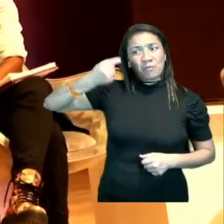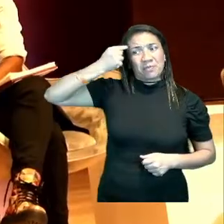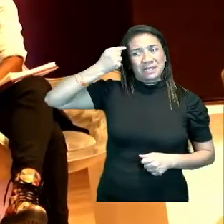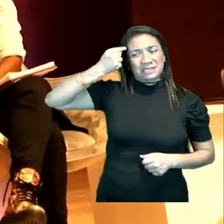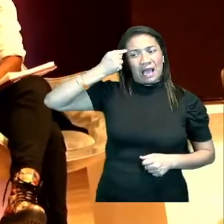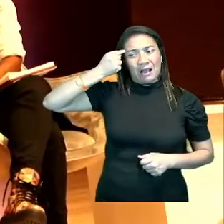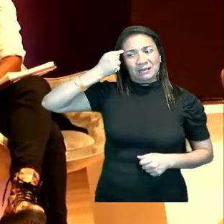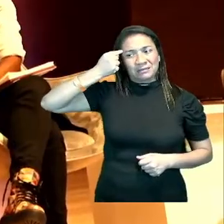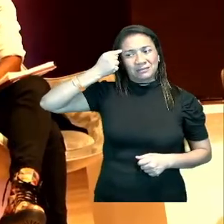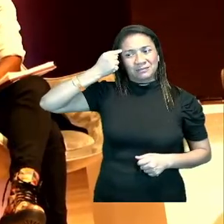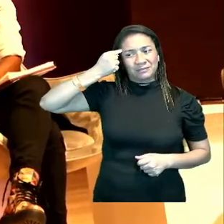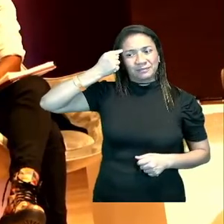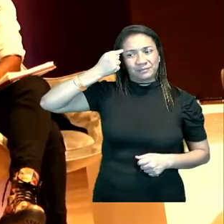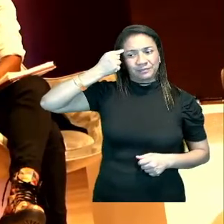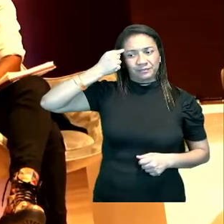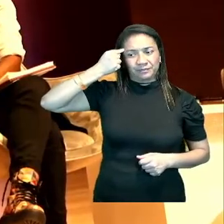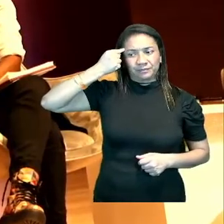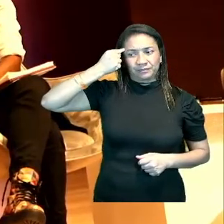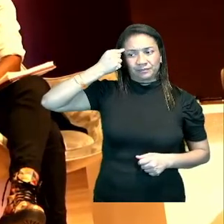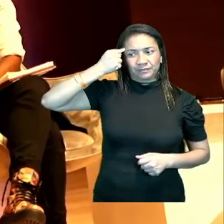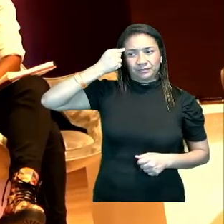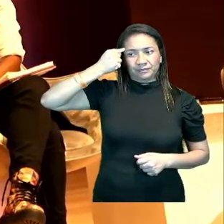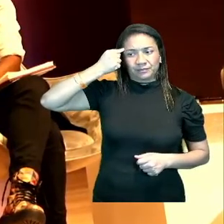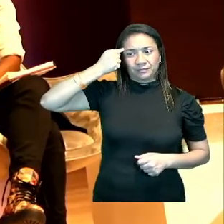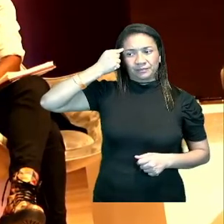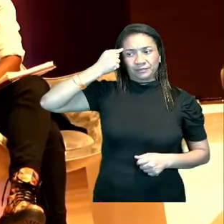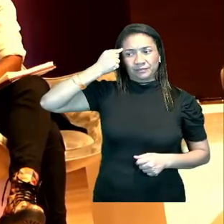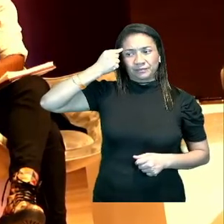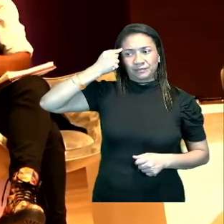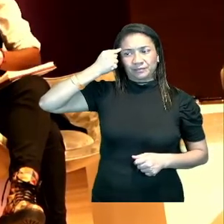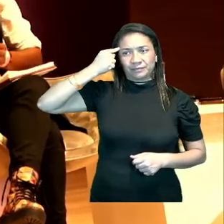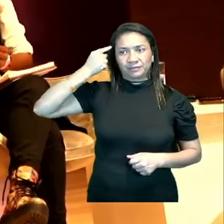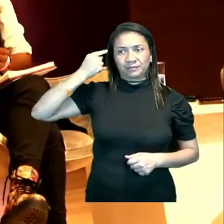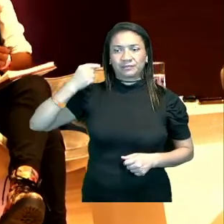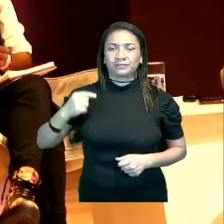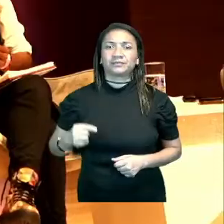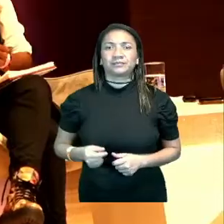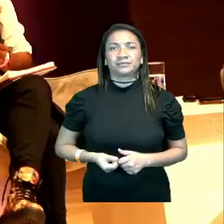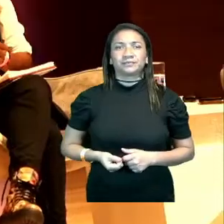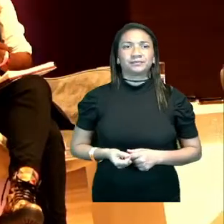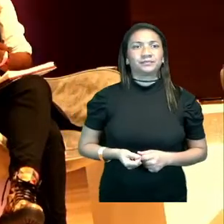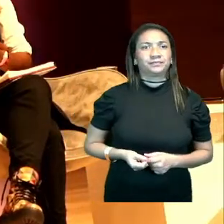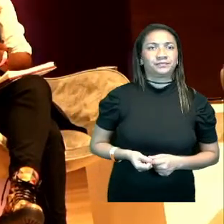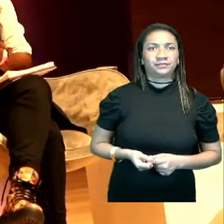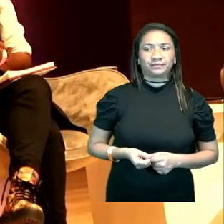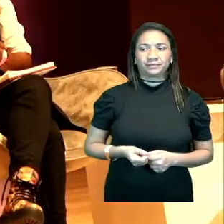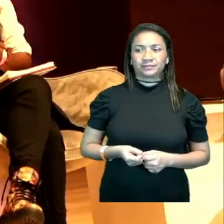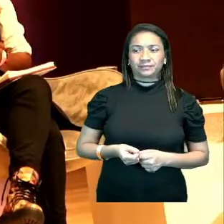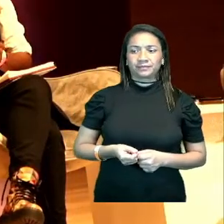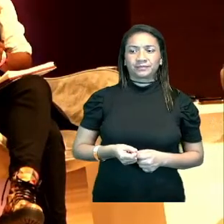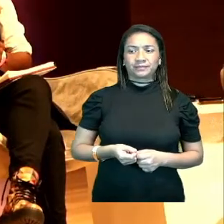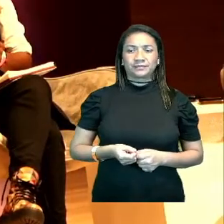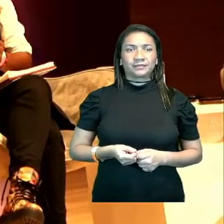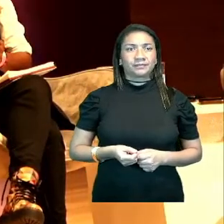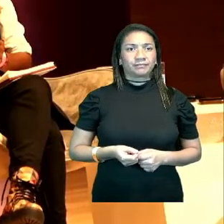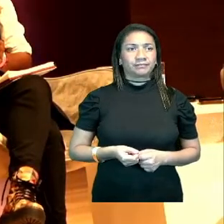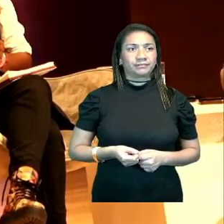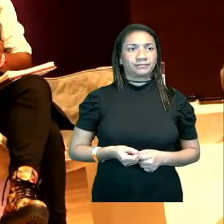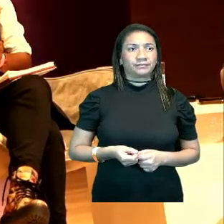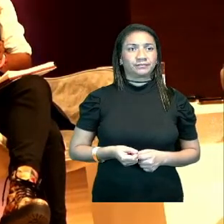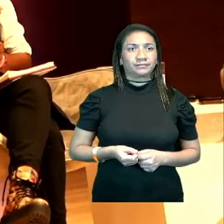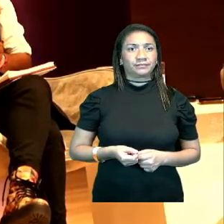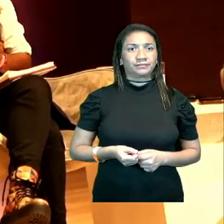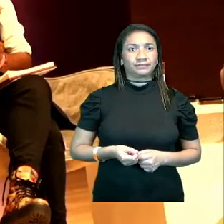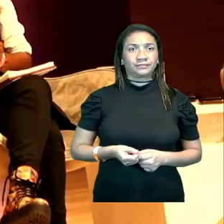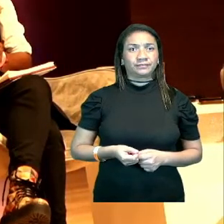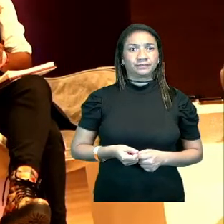I started creating when I was little, and I did not have any strong stories attached to me, but there might be other small